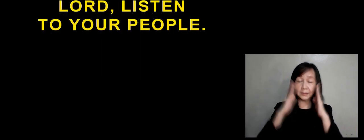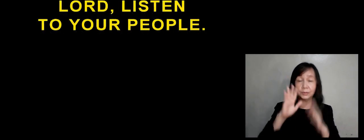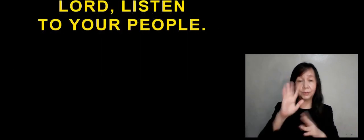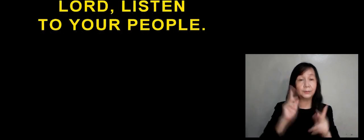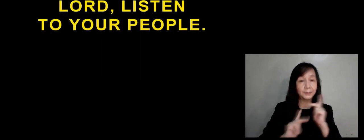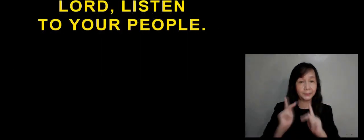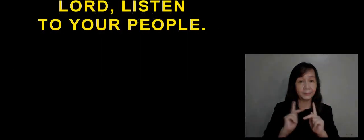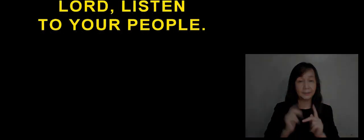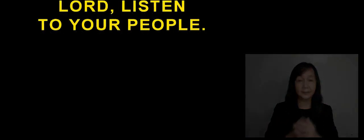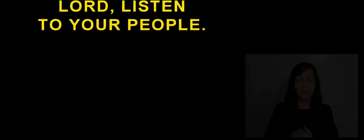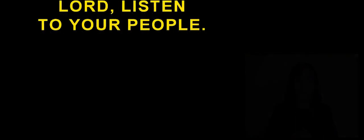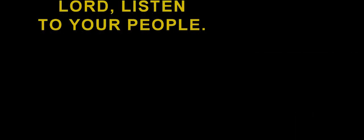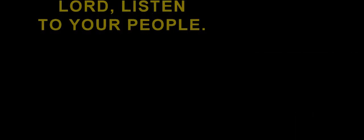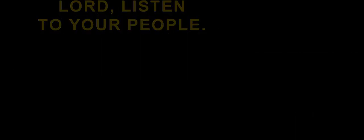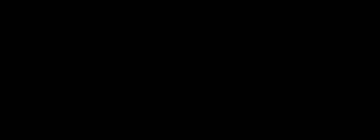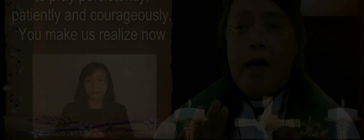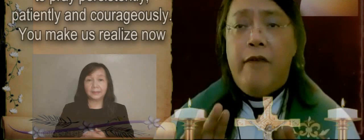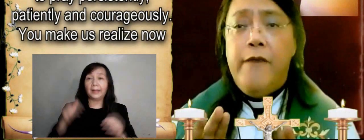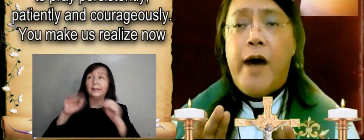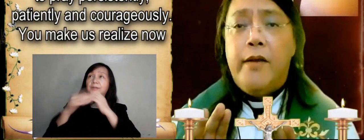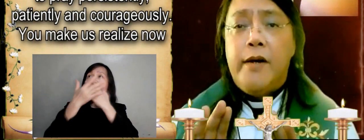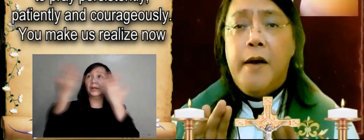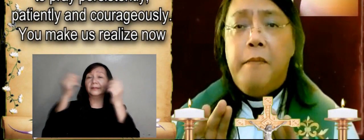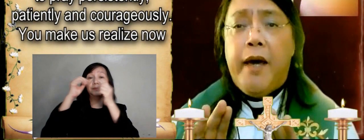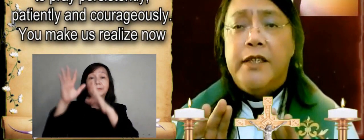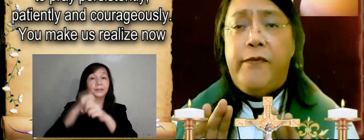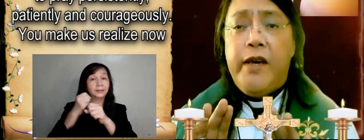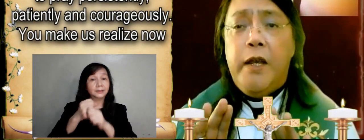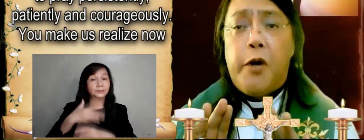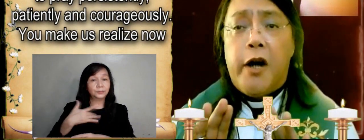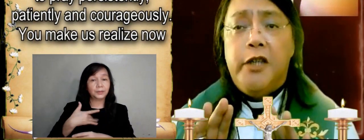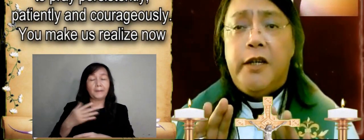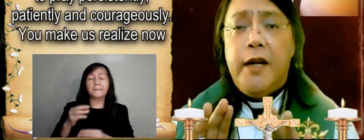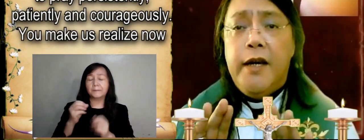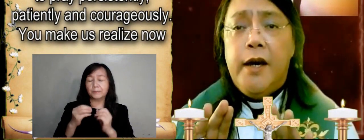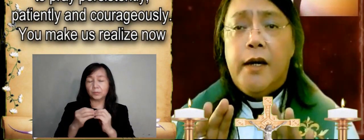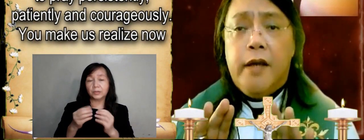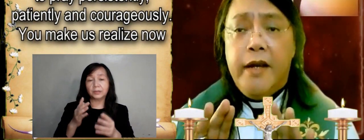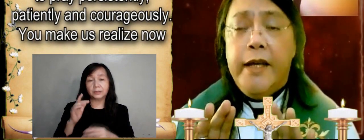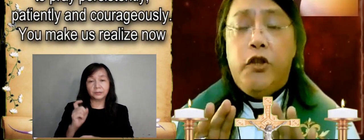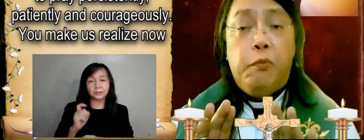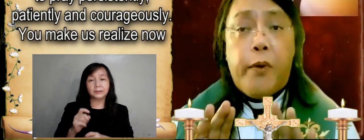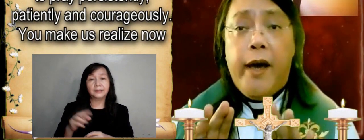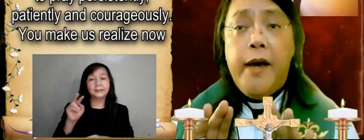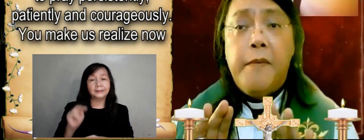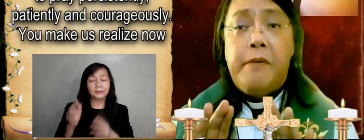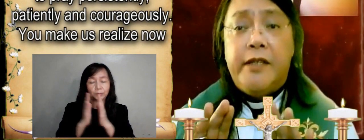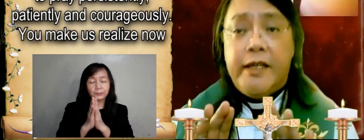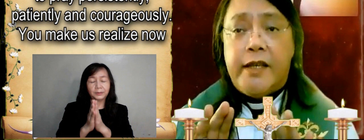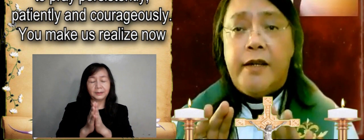Lord, listen to your people. Heavenly Father, make us feel more urgently the need to